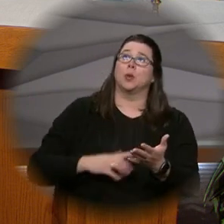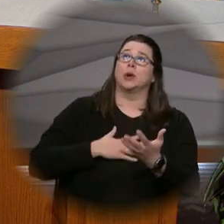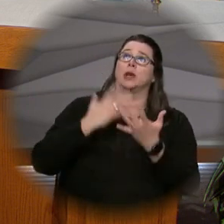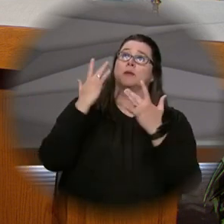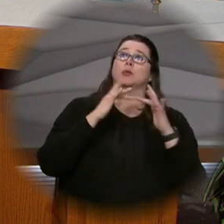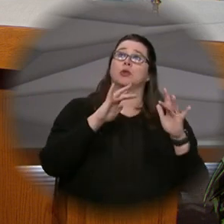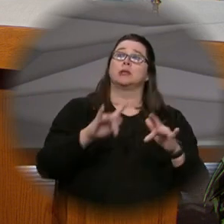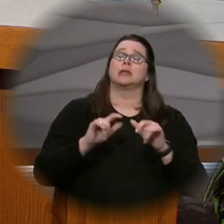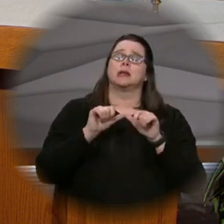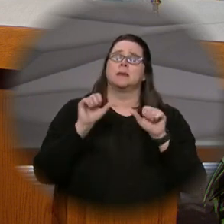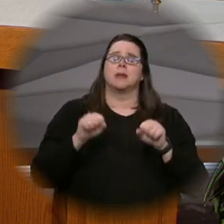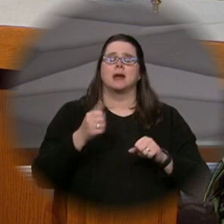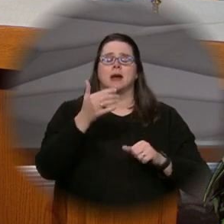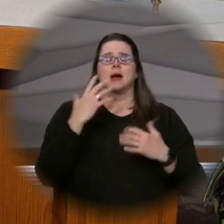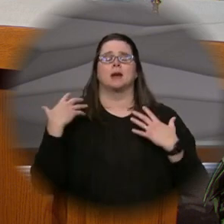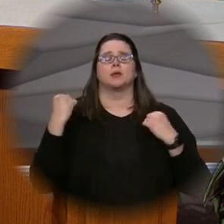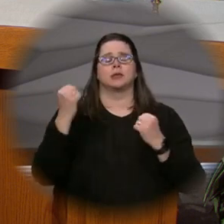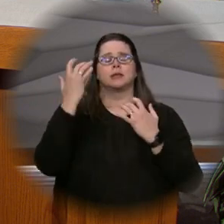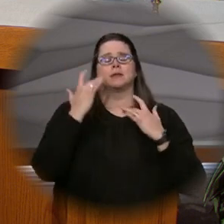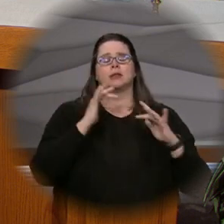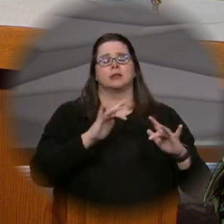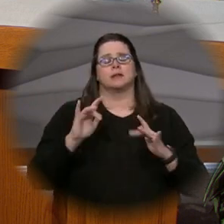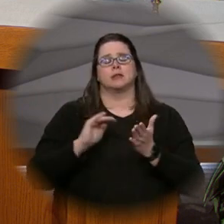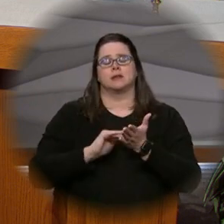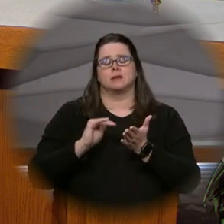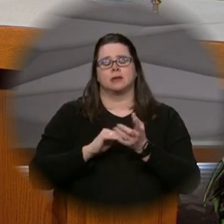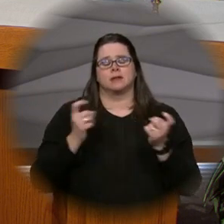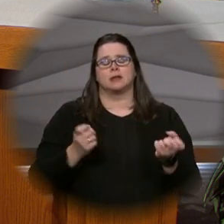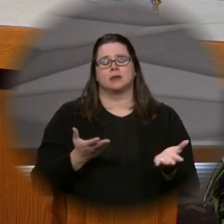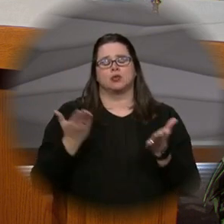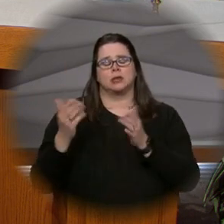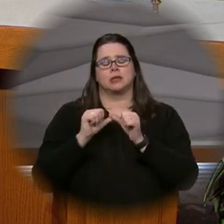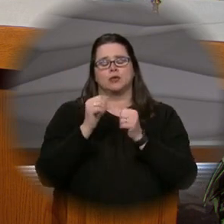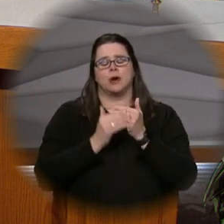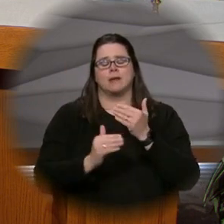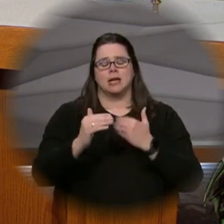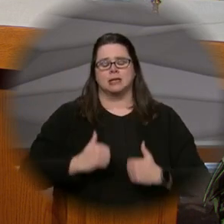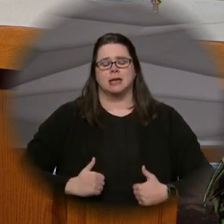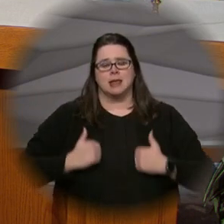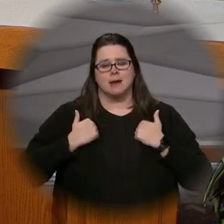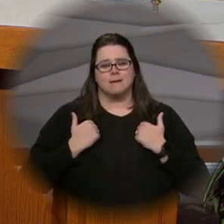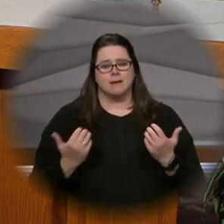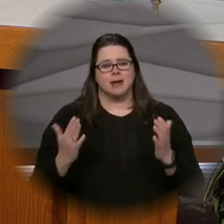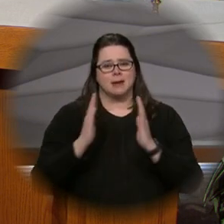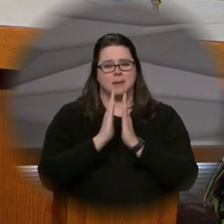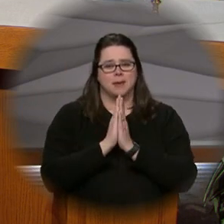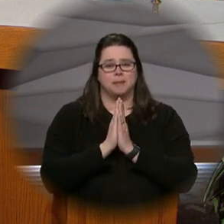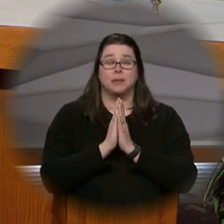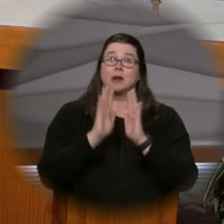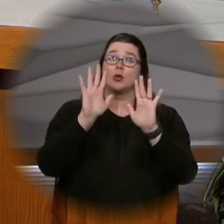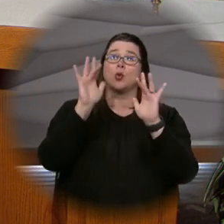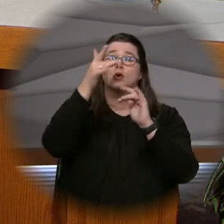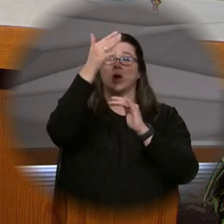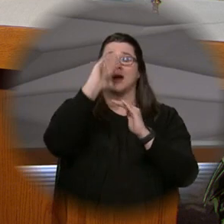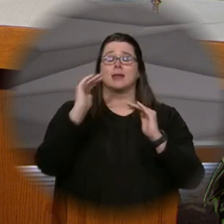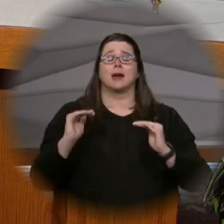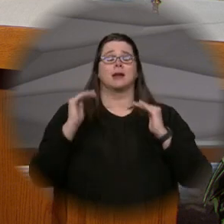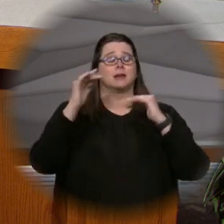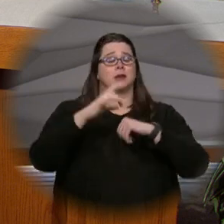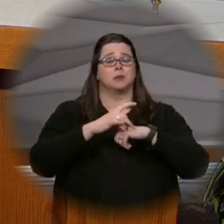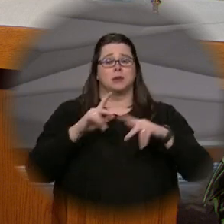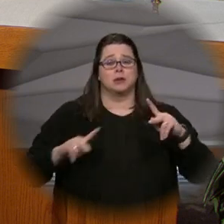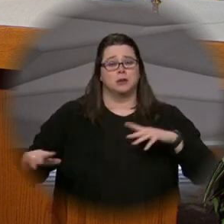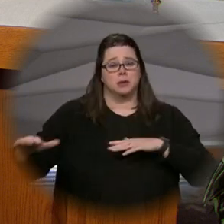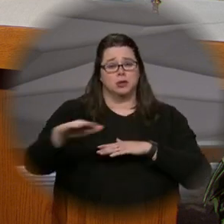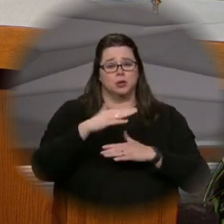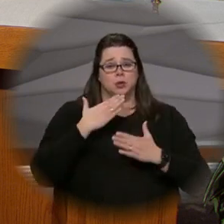have mercy. May Almighty God have mercy on us, forgive us our sins, and bring us to life everlasting. Amen. Glory to God in the highest,